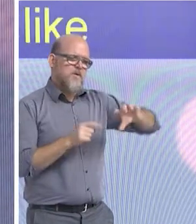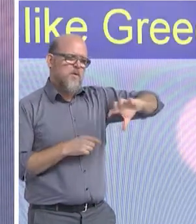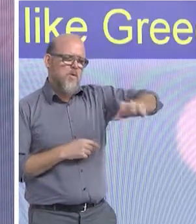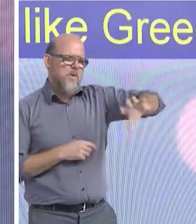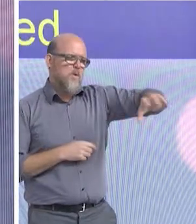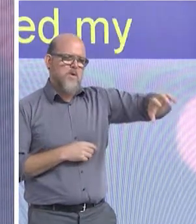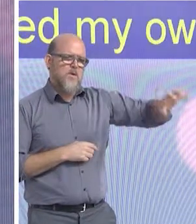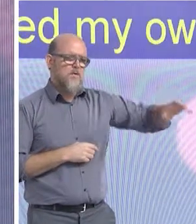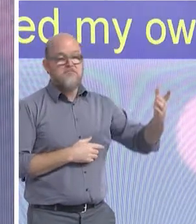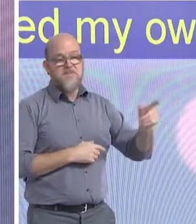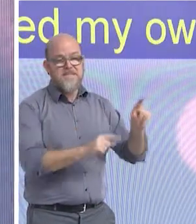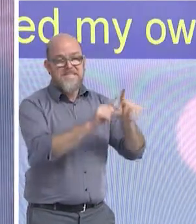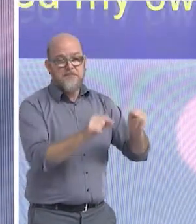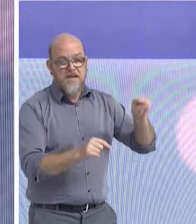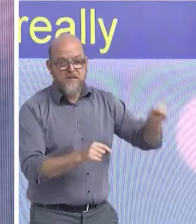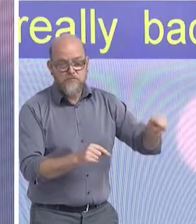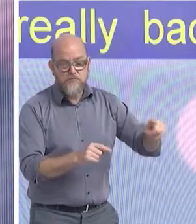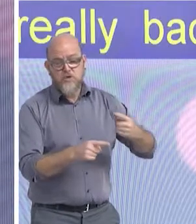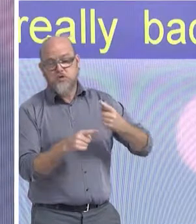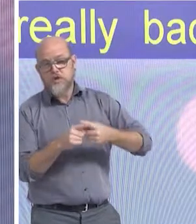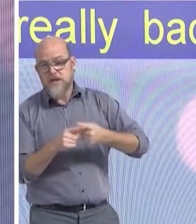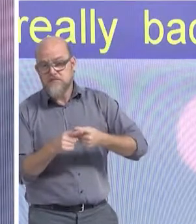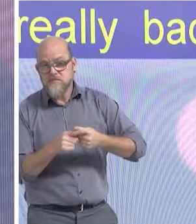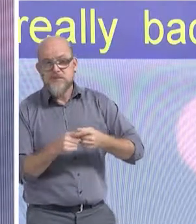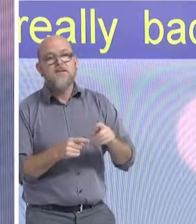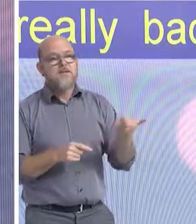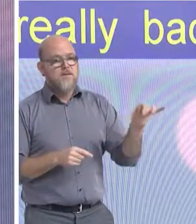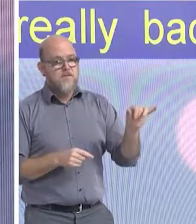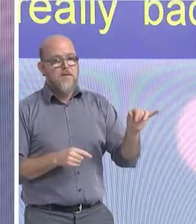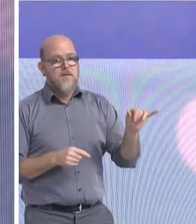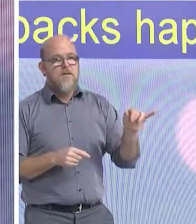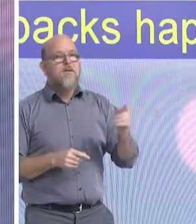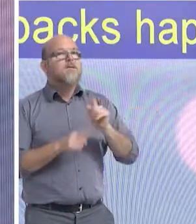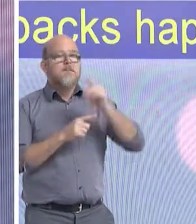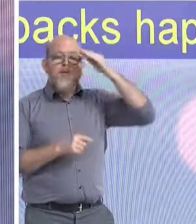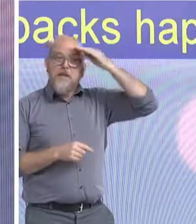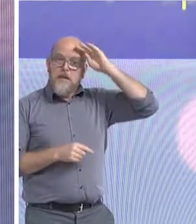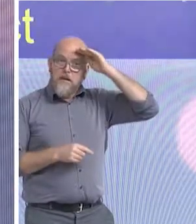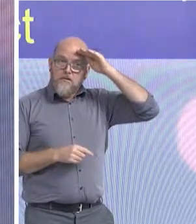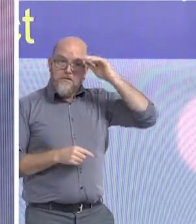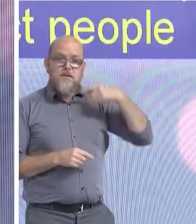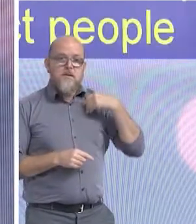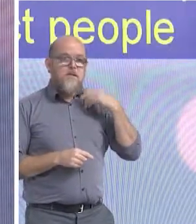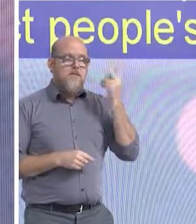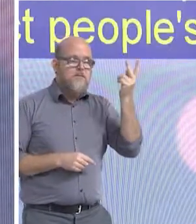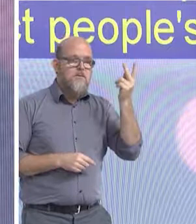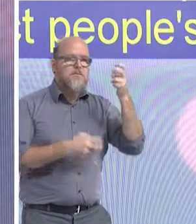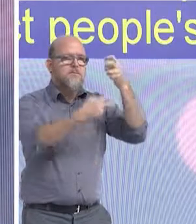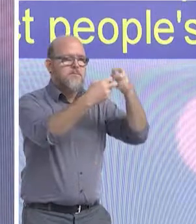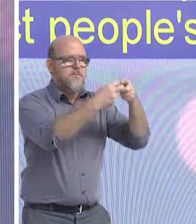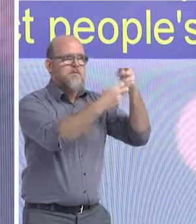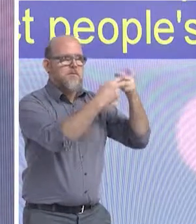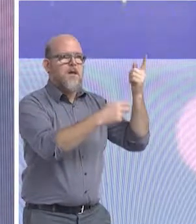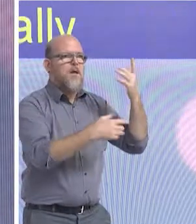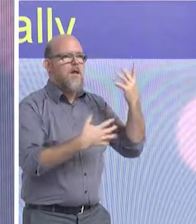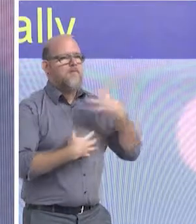really badly. And when cutbacks happen, they don't just affect people's, you know, pay packets, they actually literally affect their health. And an